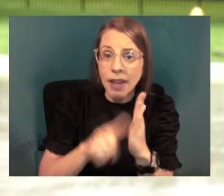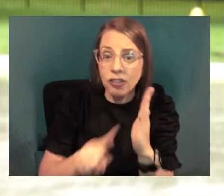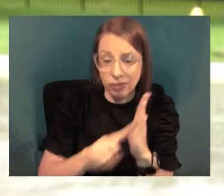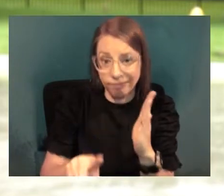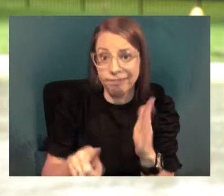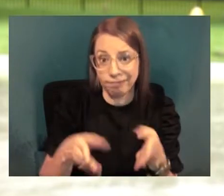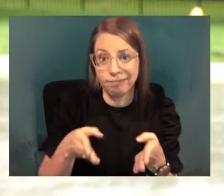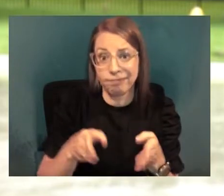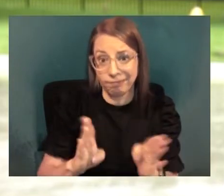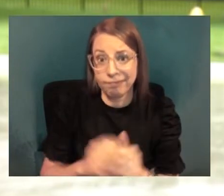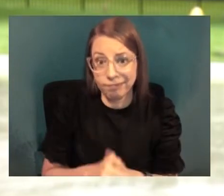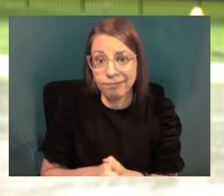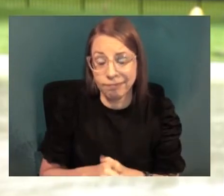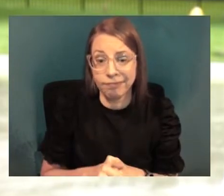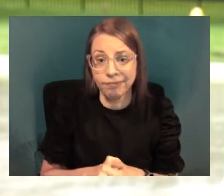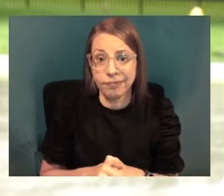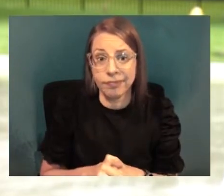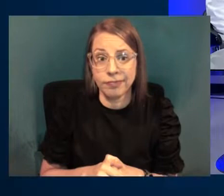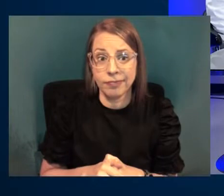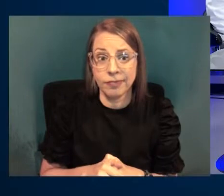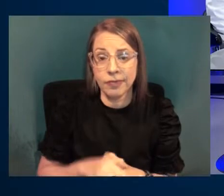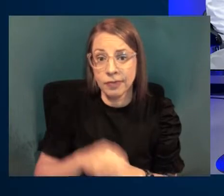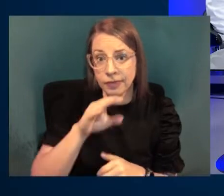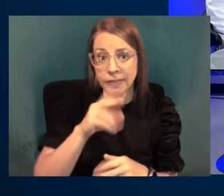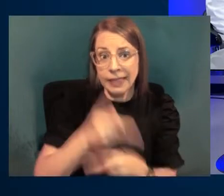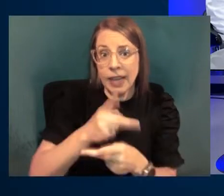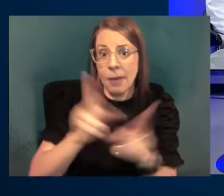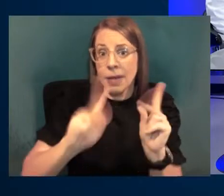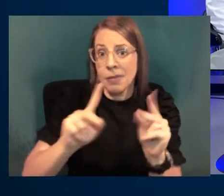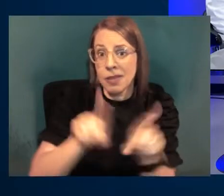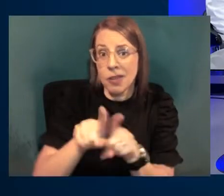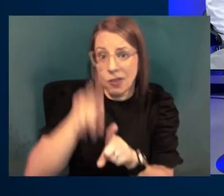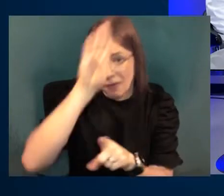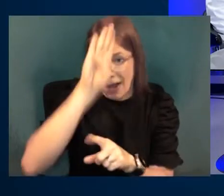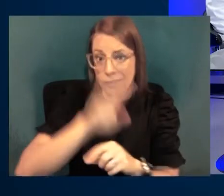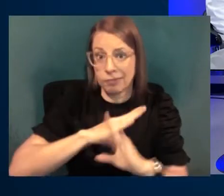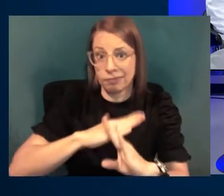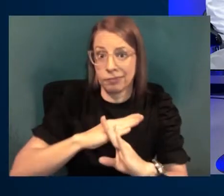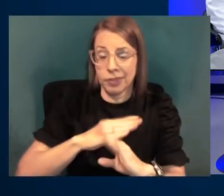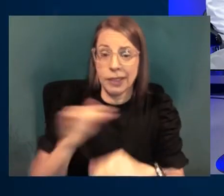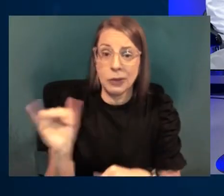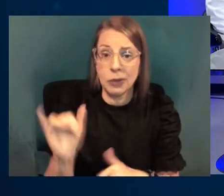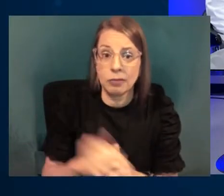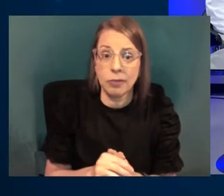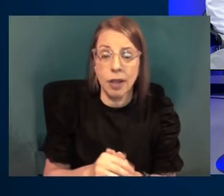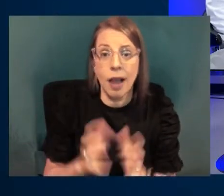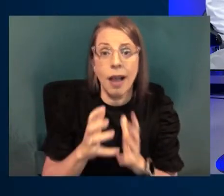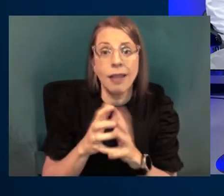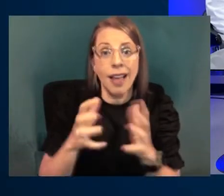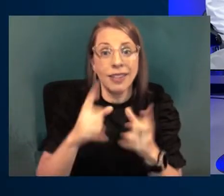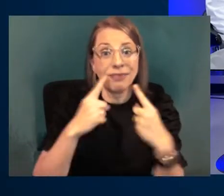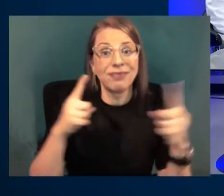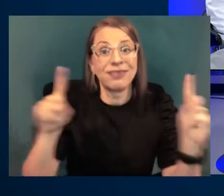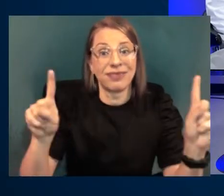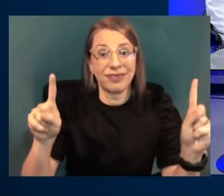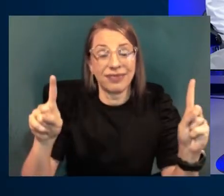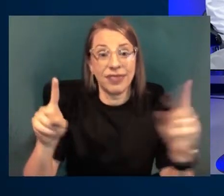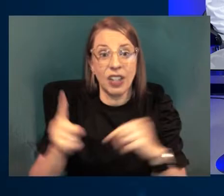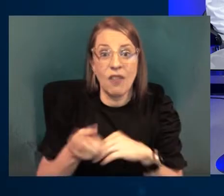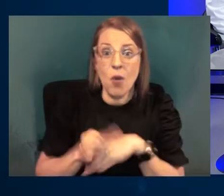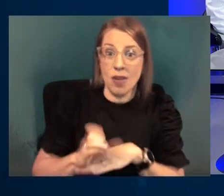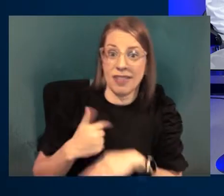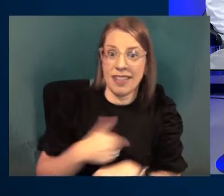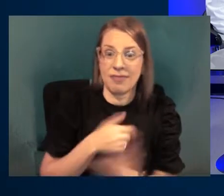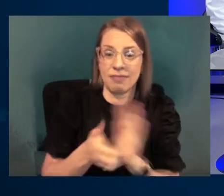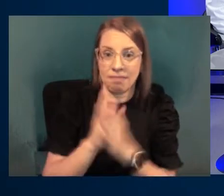folks in fire prevention as well. So a lot of great achievements. You know, it really forced us to be innovative and come